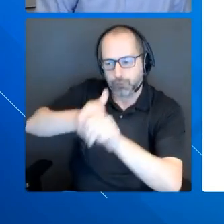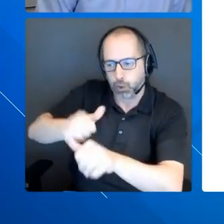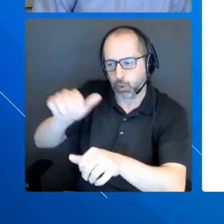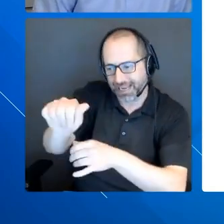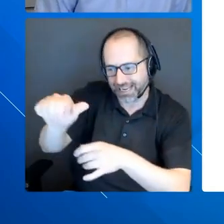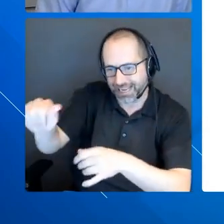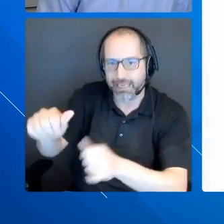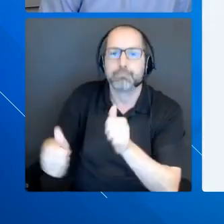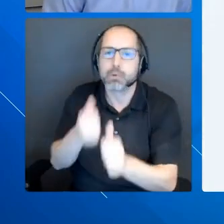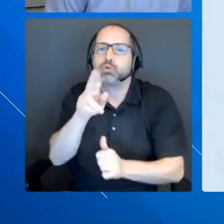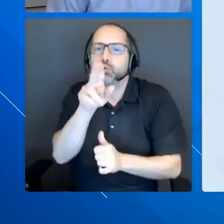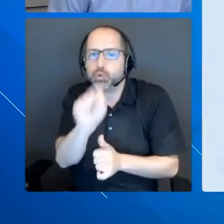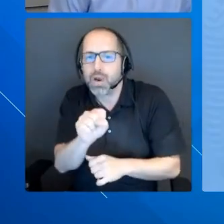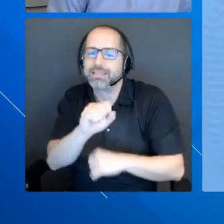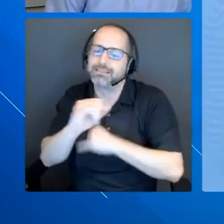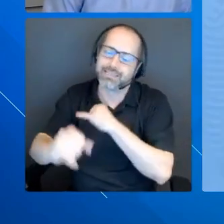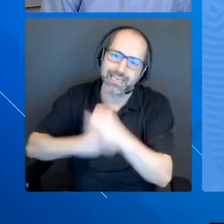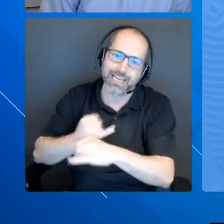companies.